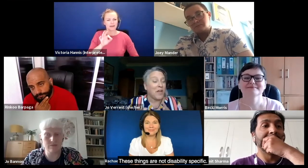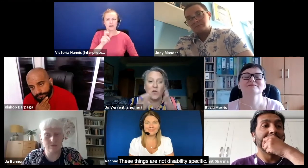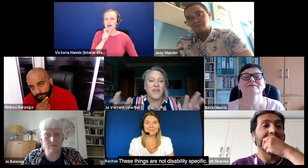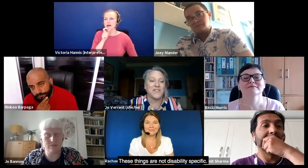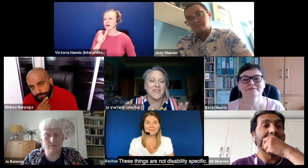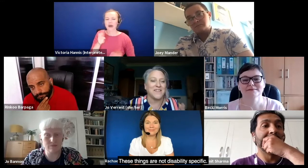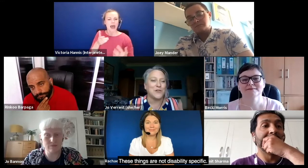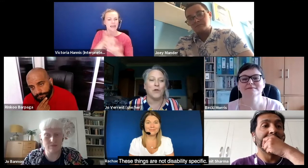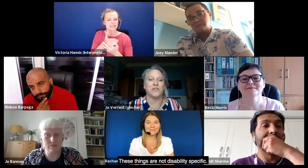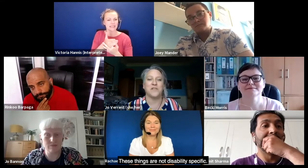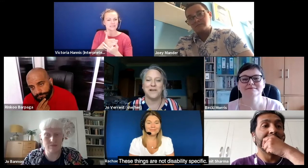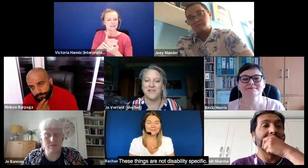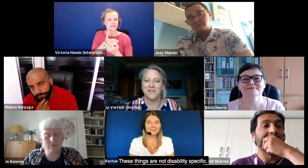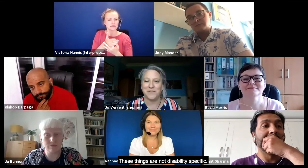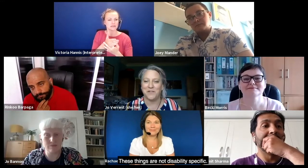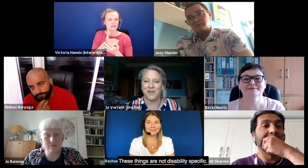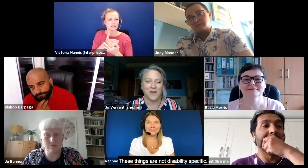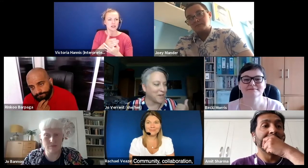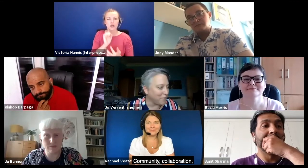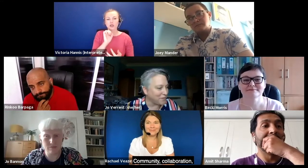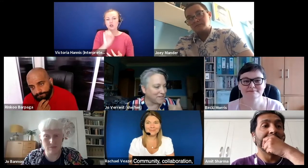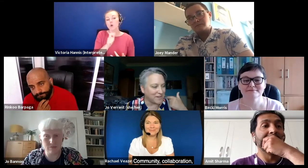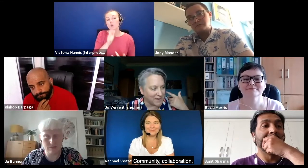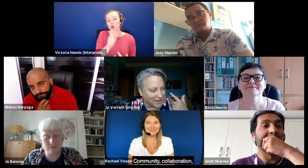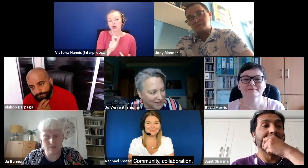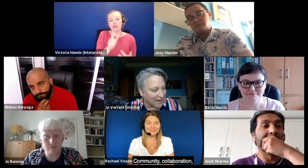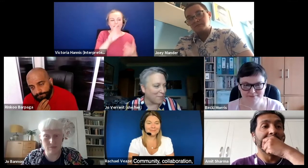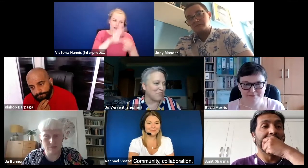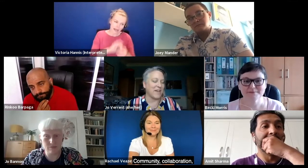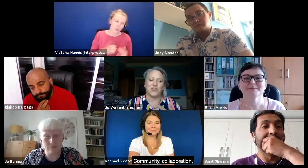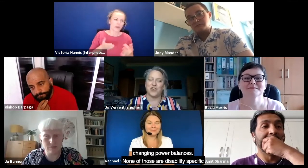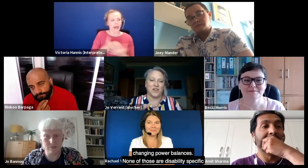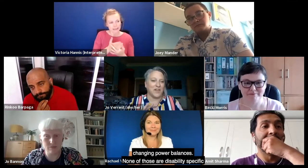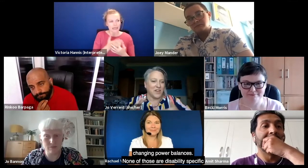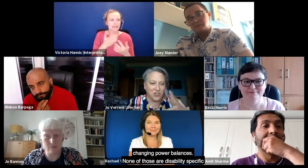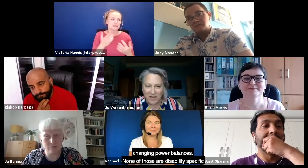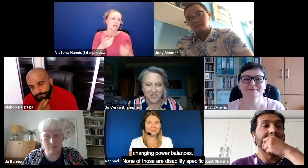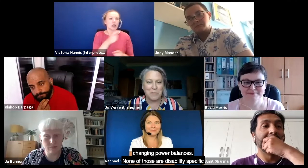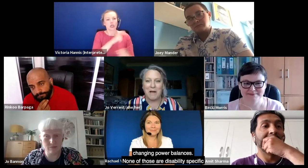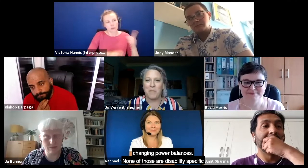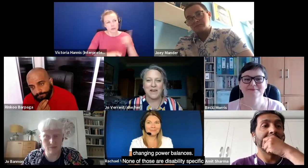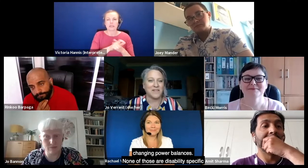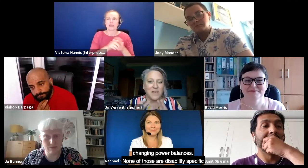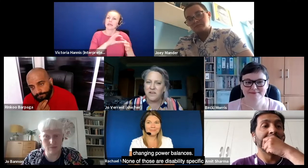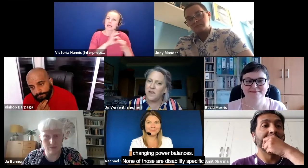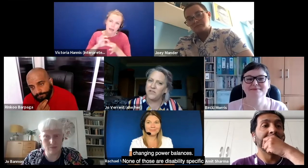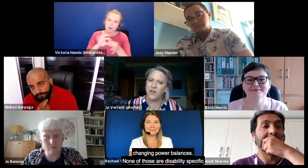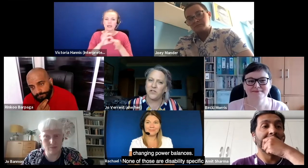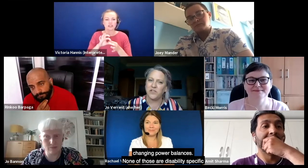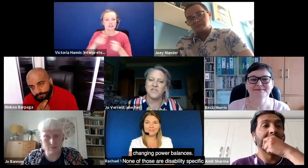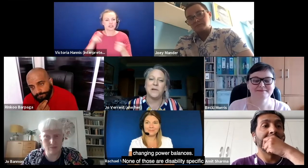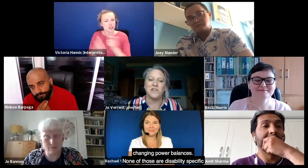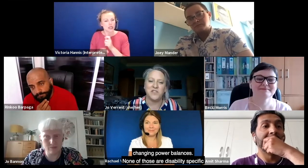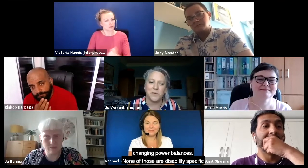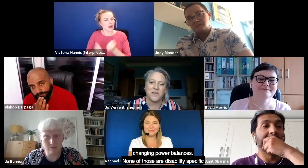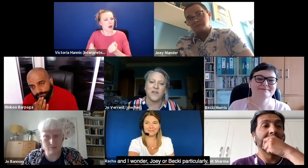nobody, these things are not disability specific. Community, collaboration, changing power balances. None of those